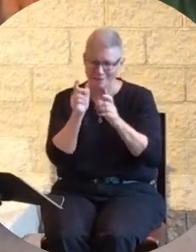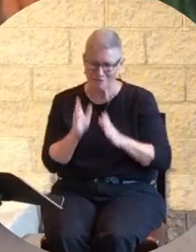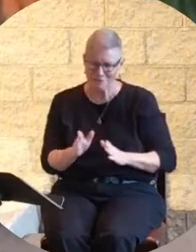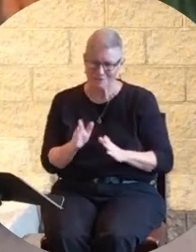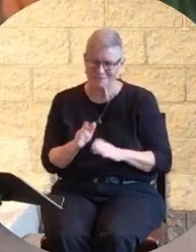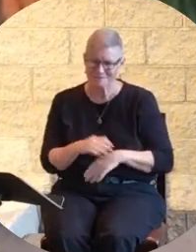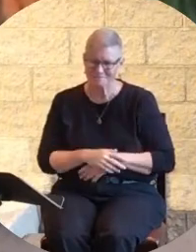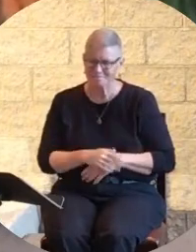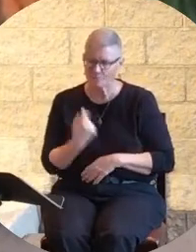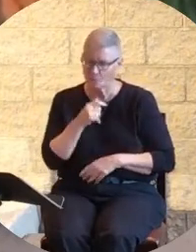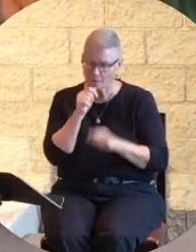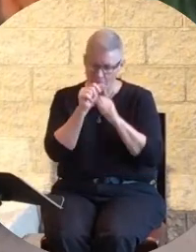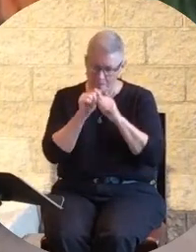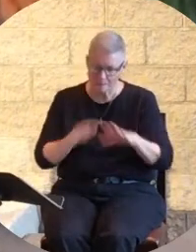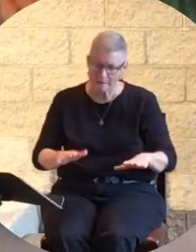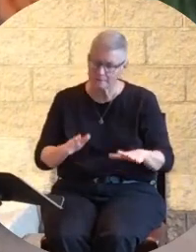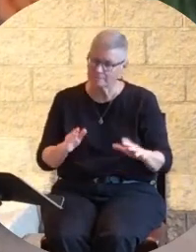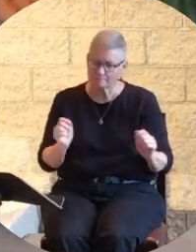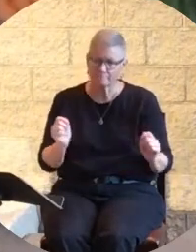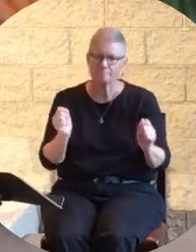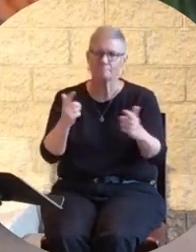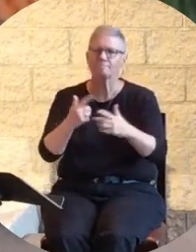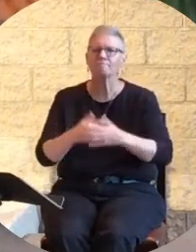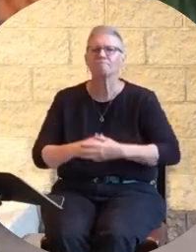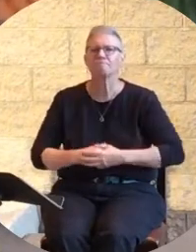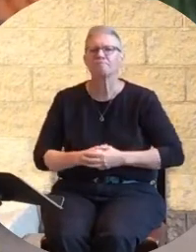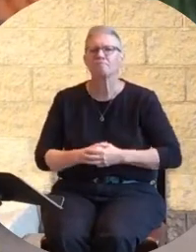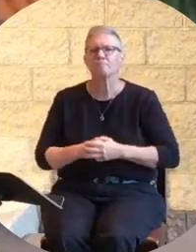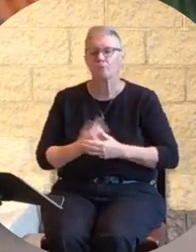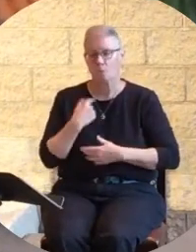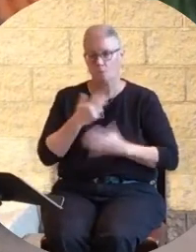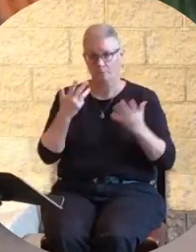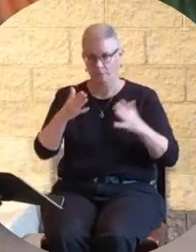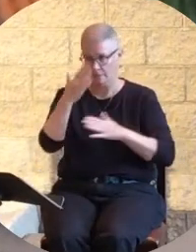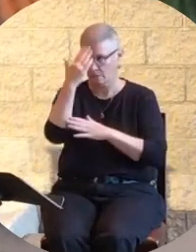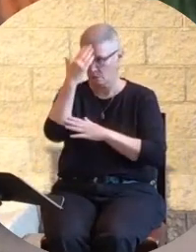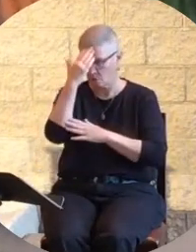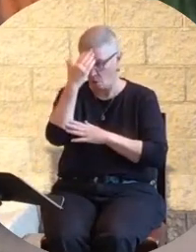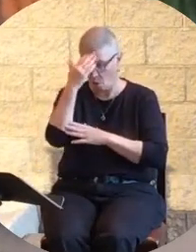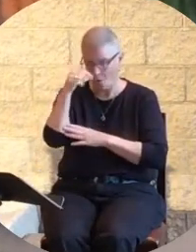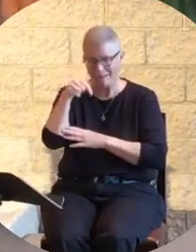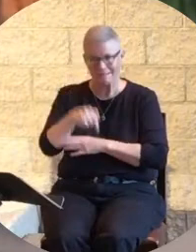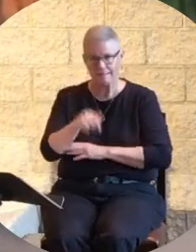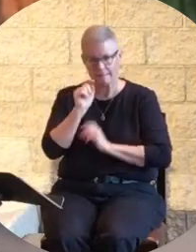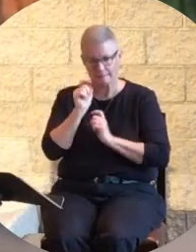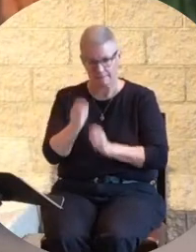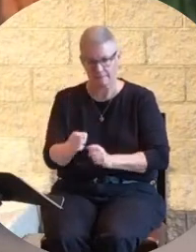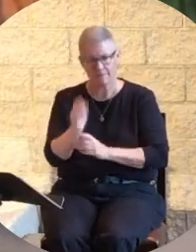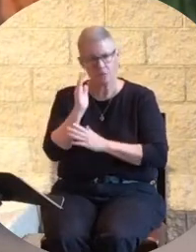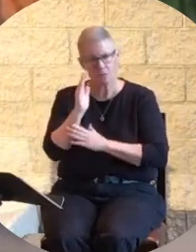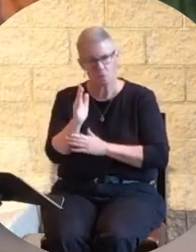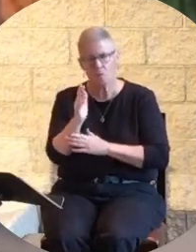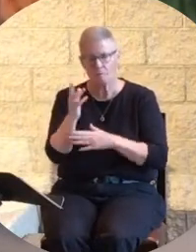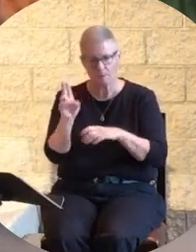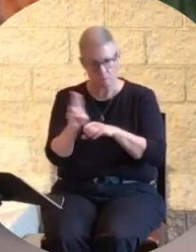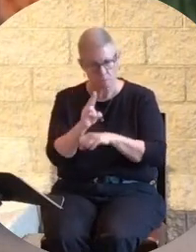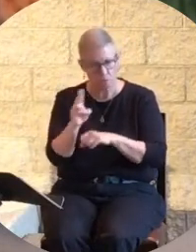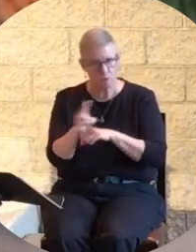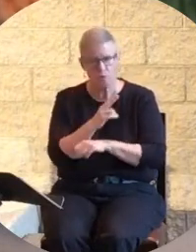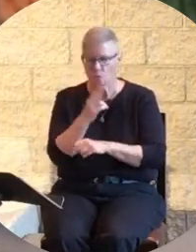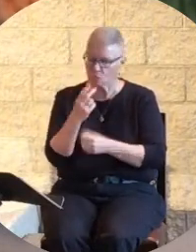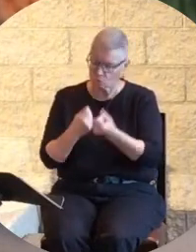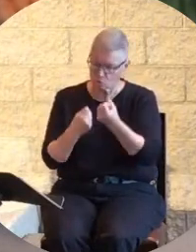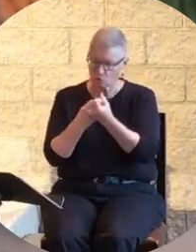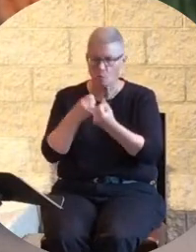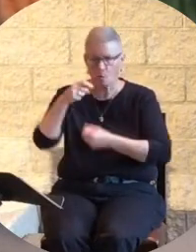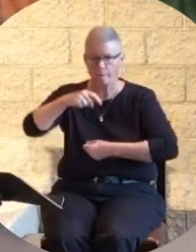We bless each one. And we know that those gifts will be taken and used to support this community,